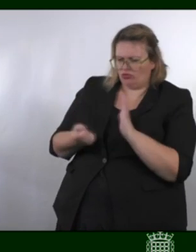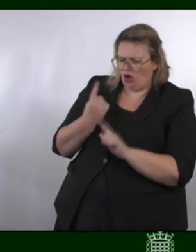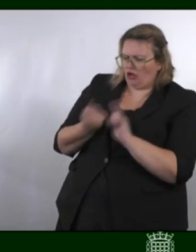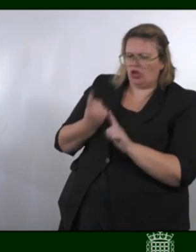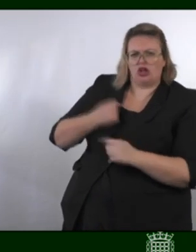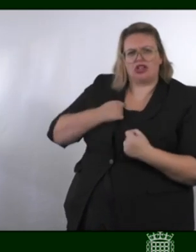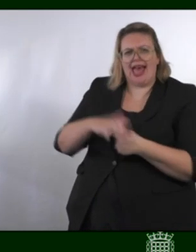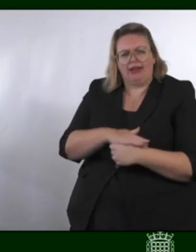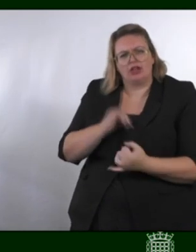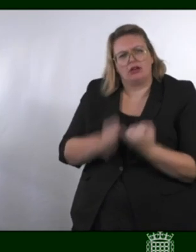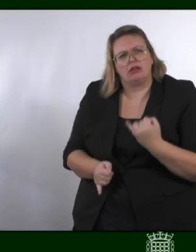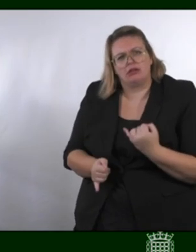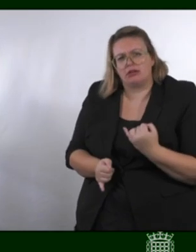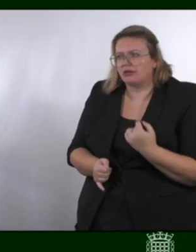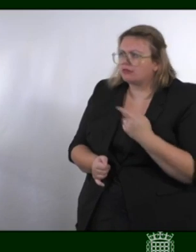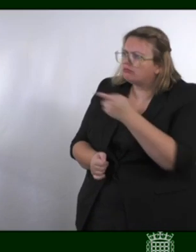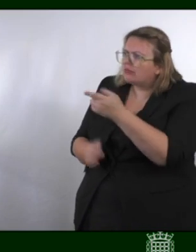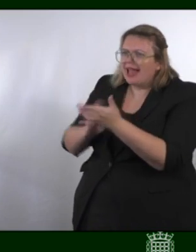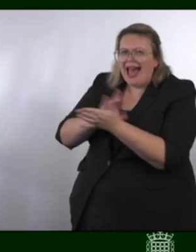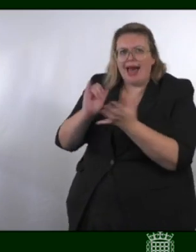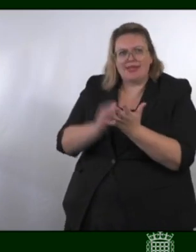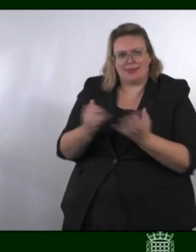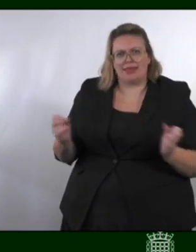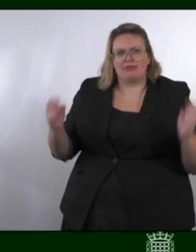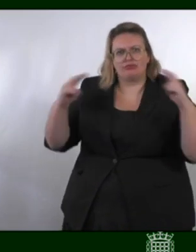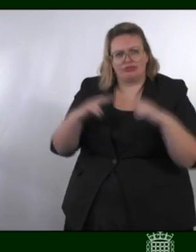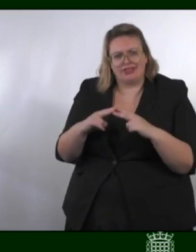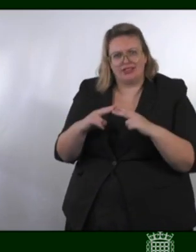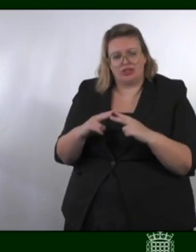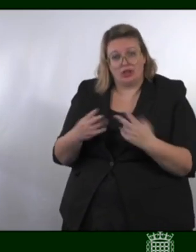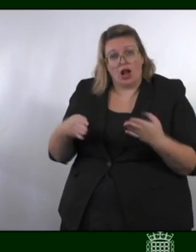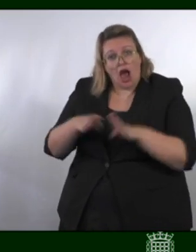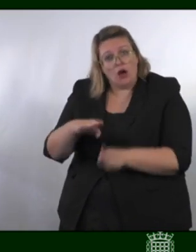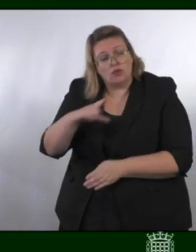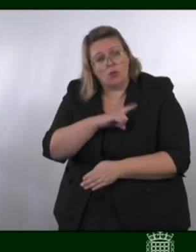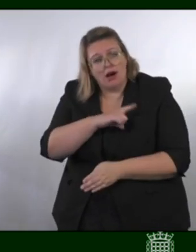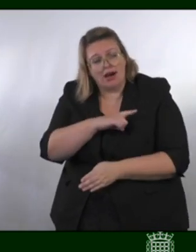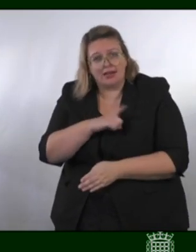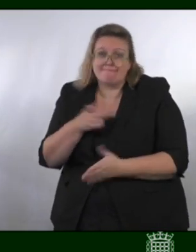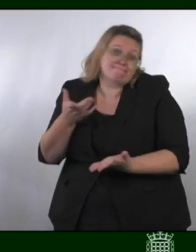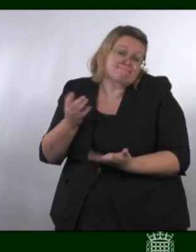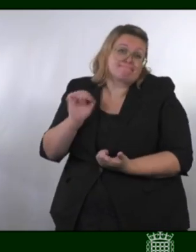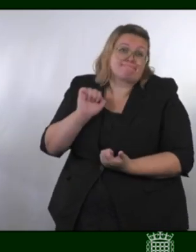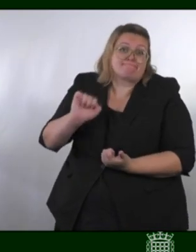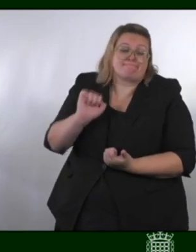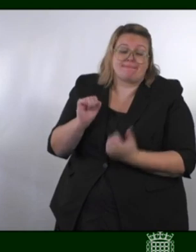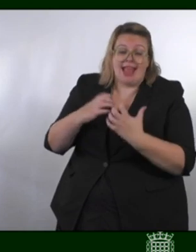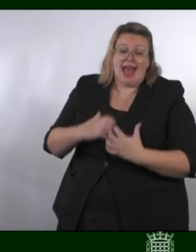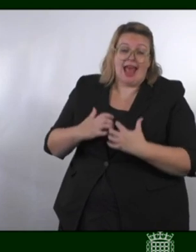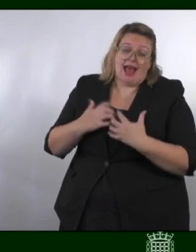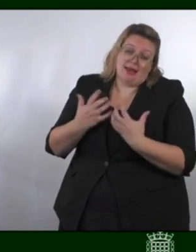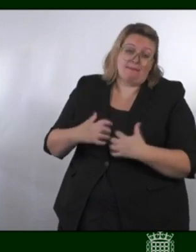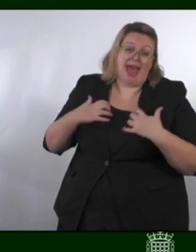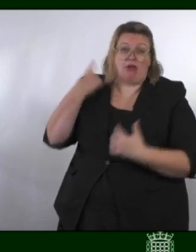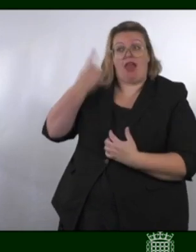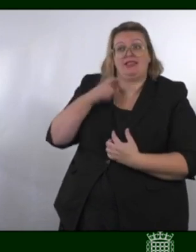can confirm that Hammersmith Bridge has been closed entirely thanks to the incompetence of the current Labour Mayor of London,